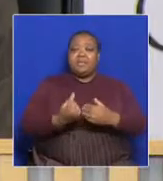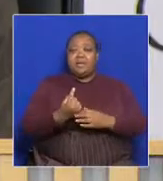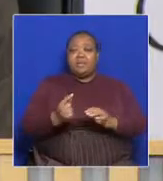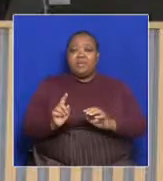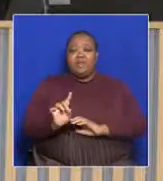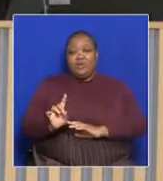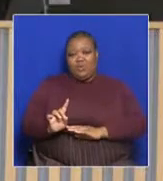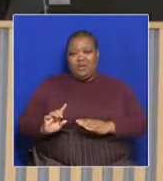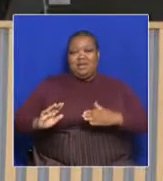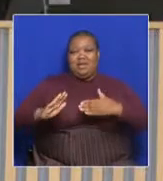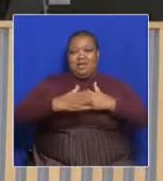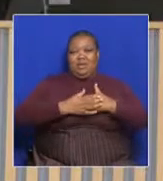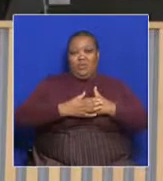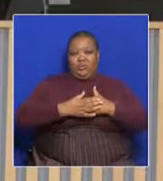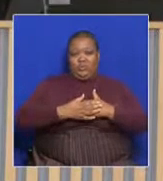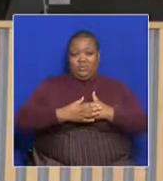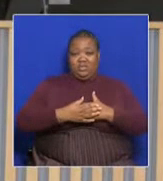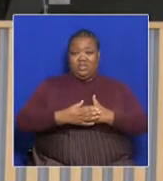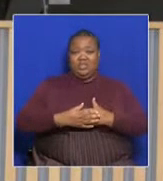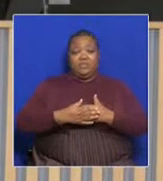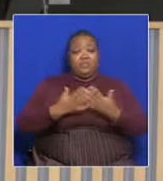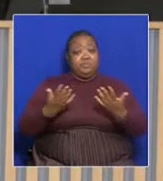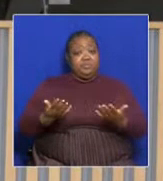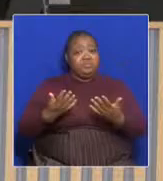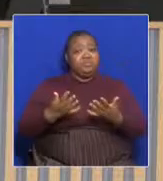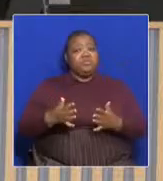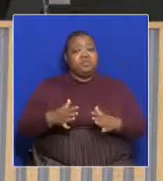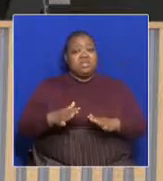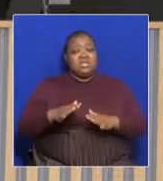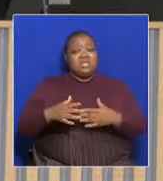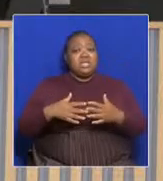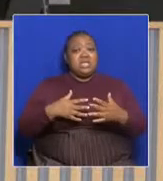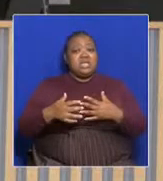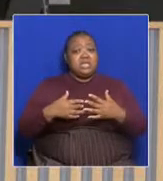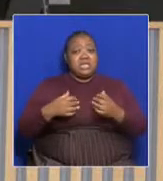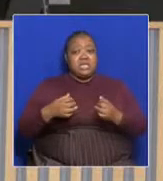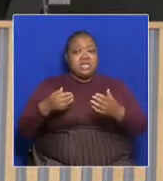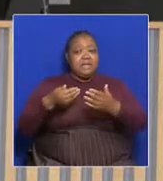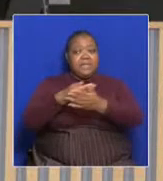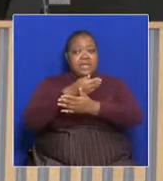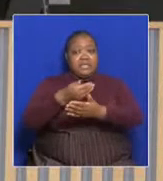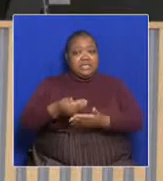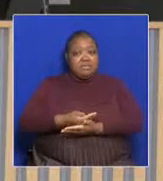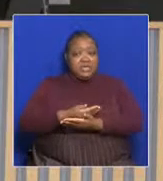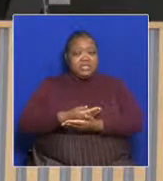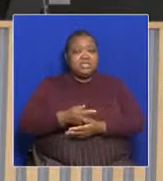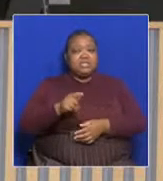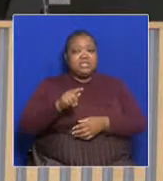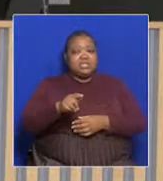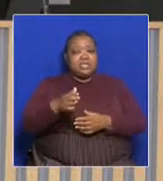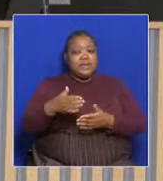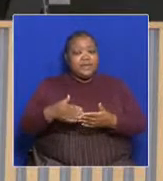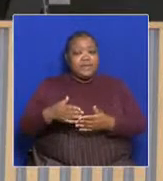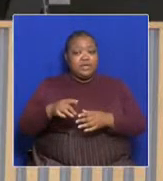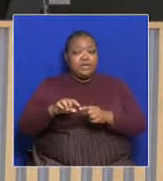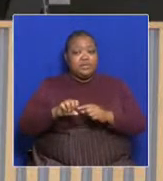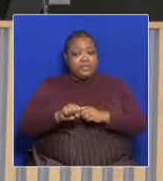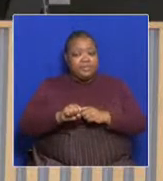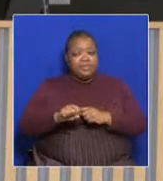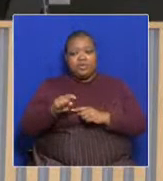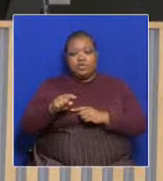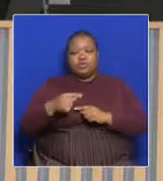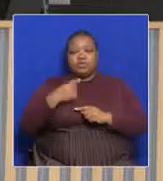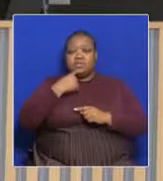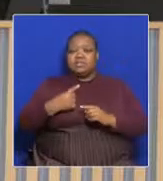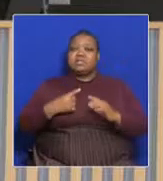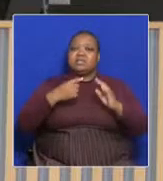beyond that, if anything is found to be amiss in there, you are able to say, here's our record of what we did and